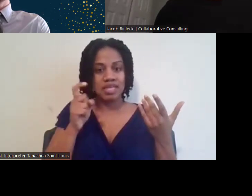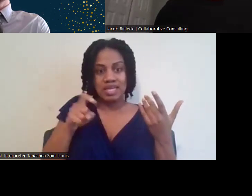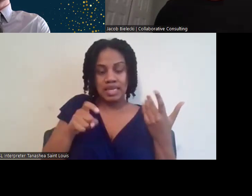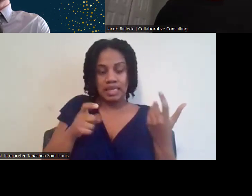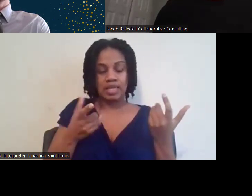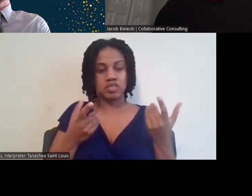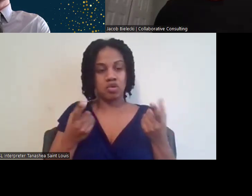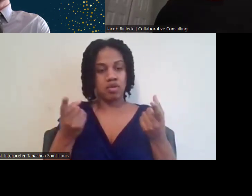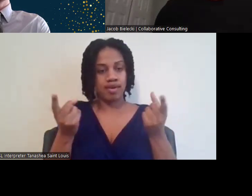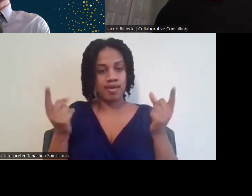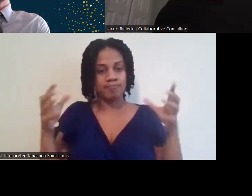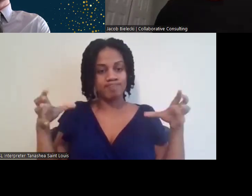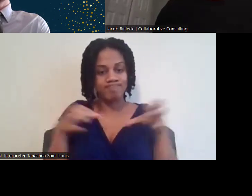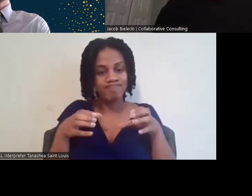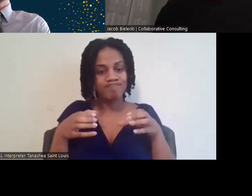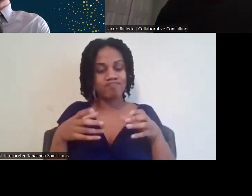can come together,